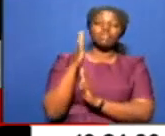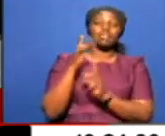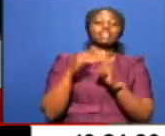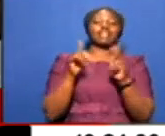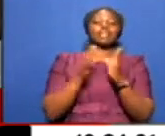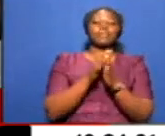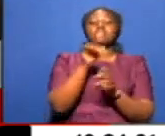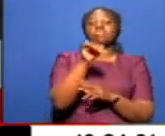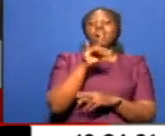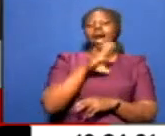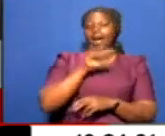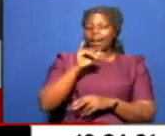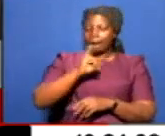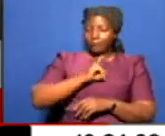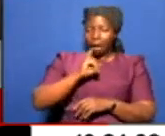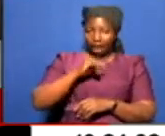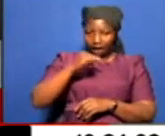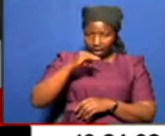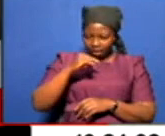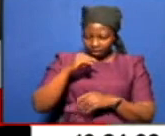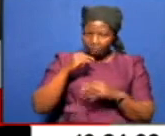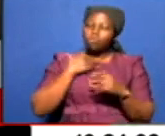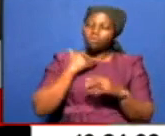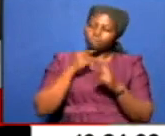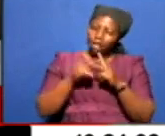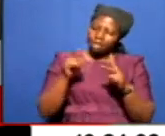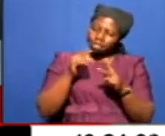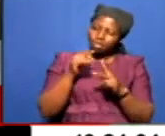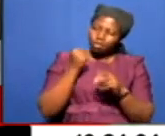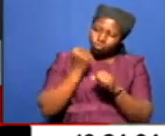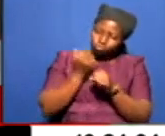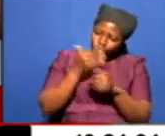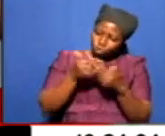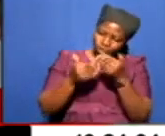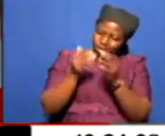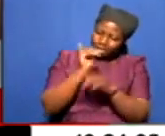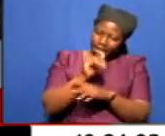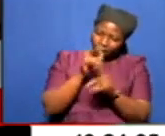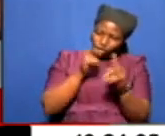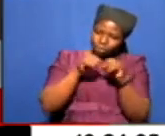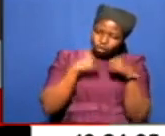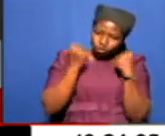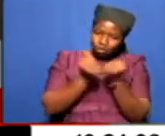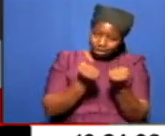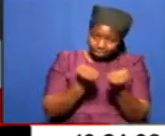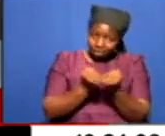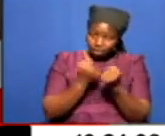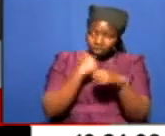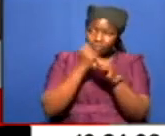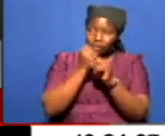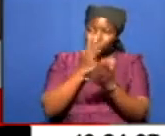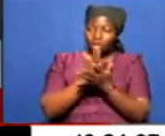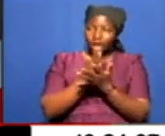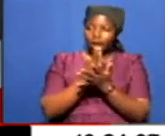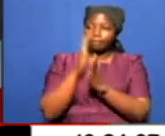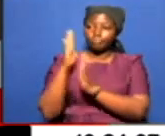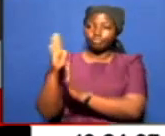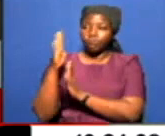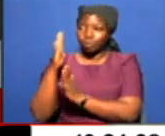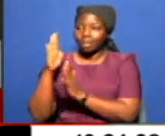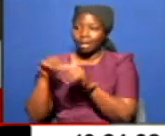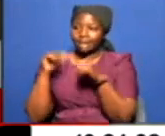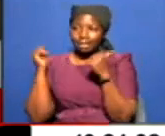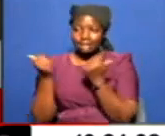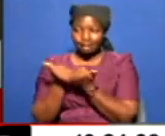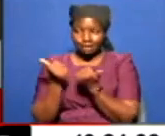want to build that resilience from the societal point of view, so that the enforcement agencies, these people live